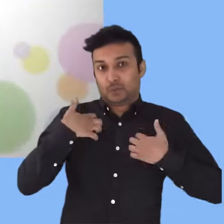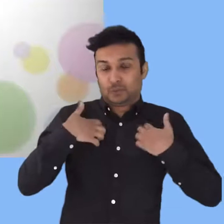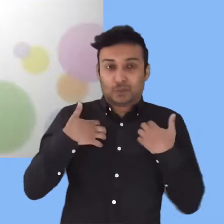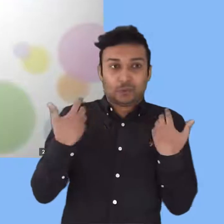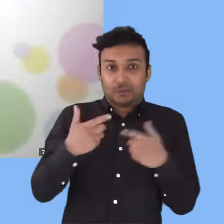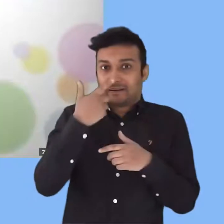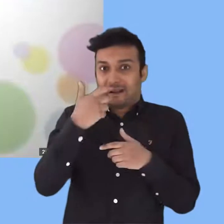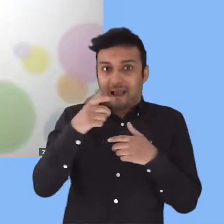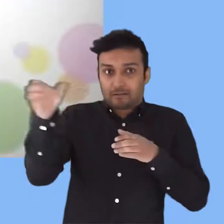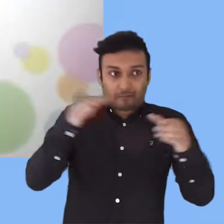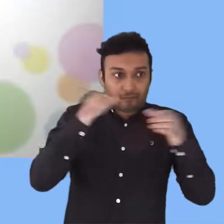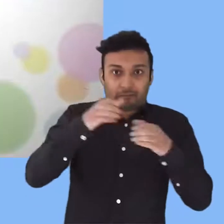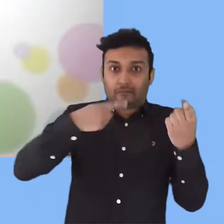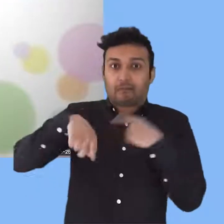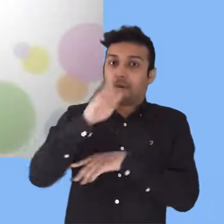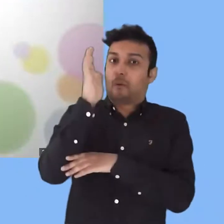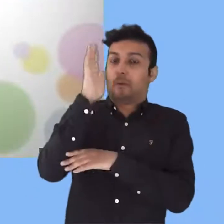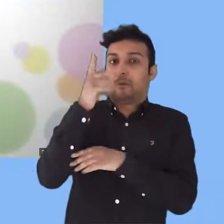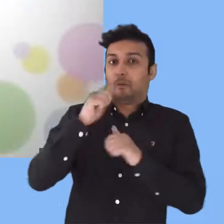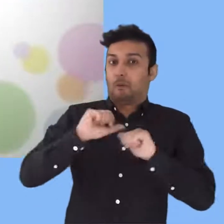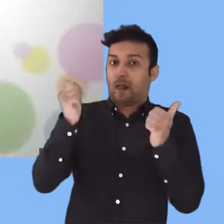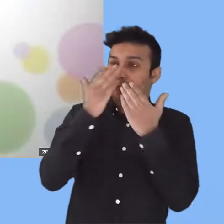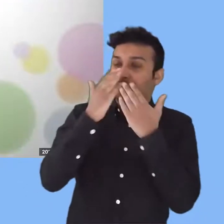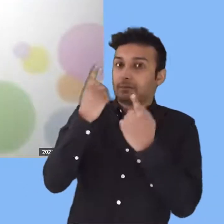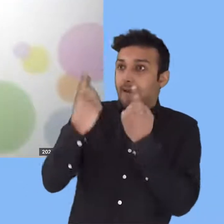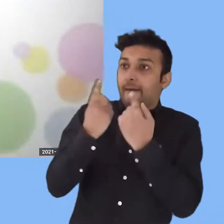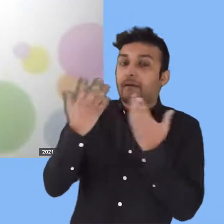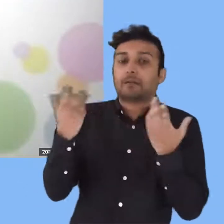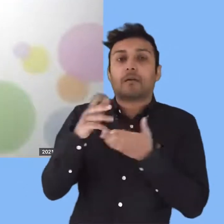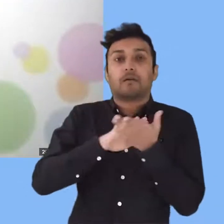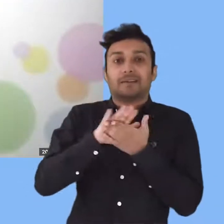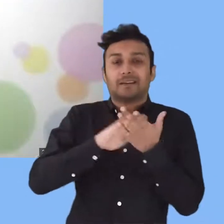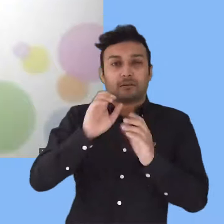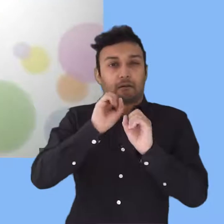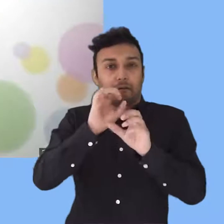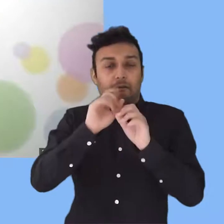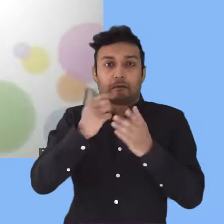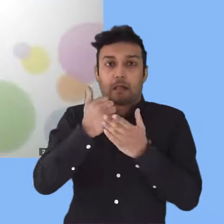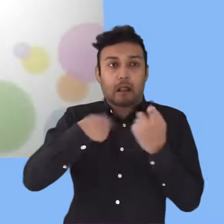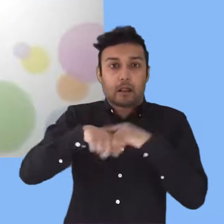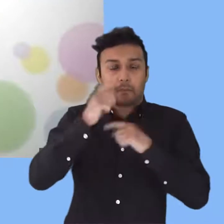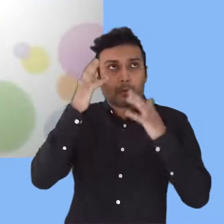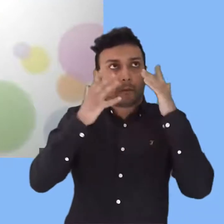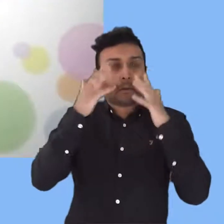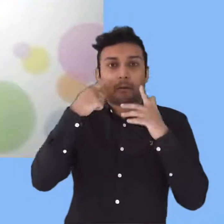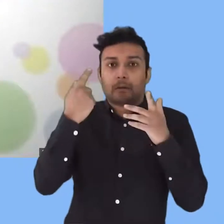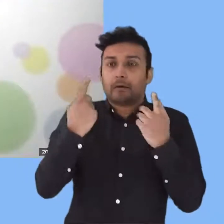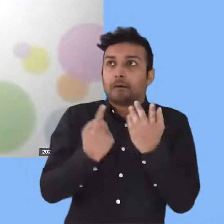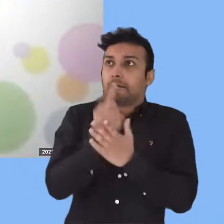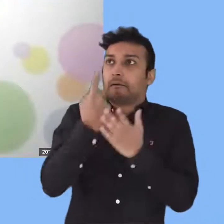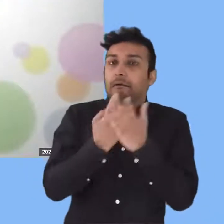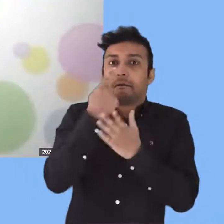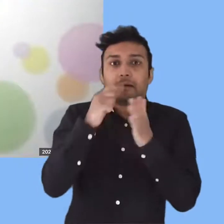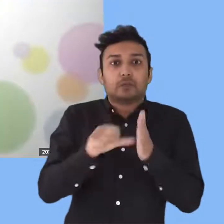bring together our highly respected speakers so that we can offer an opportunity for reflecting on the issues involved when starting the journey to become